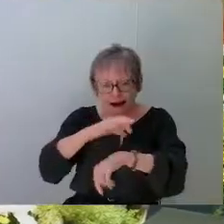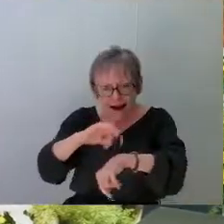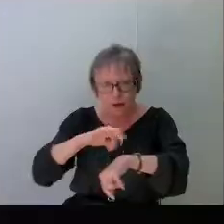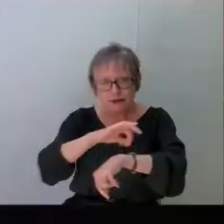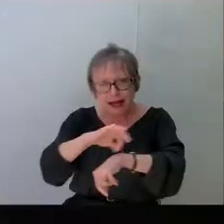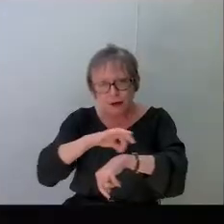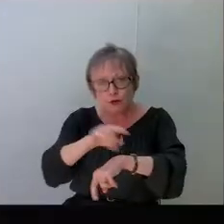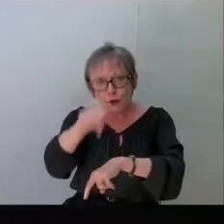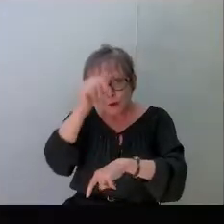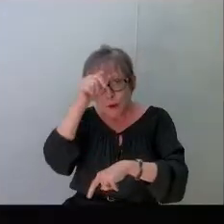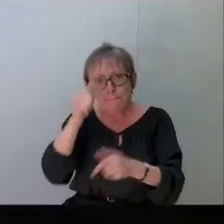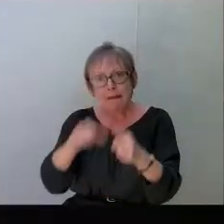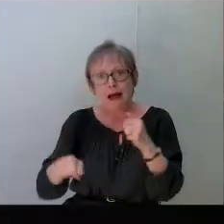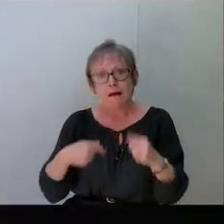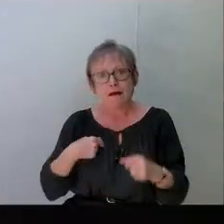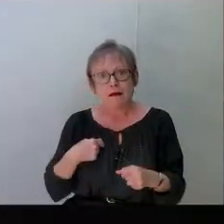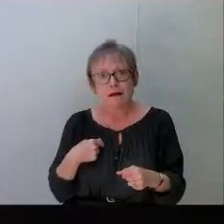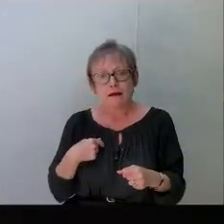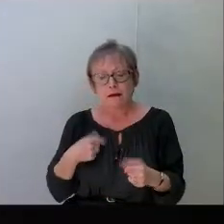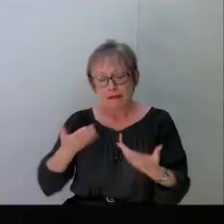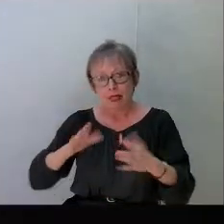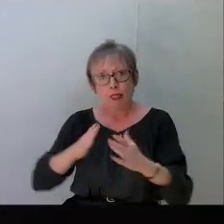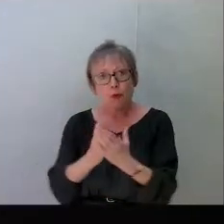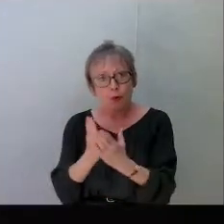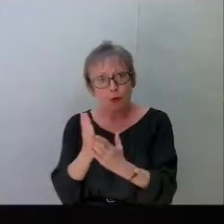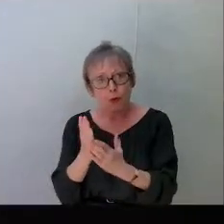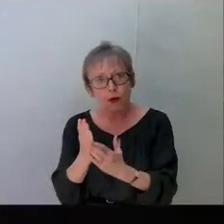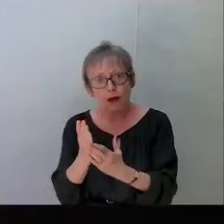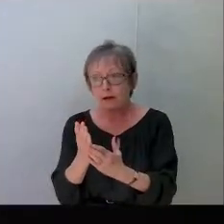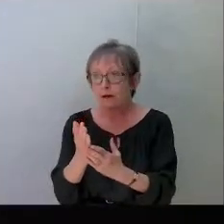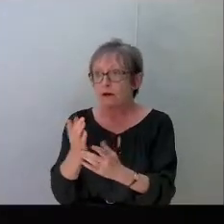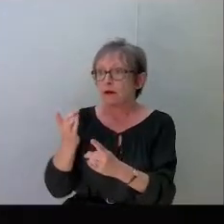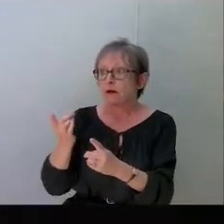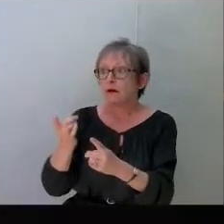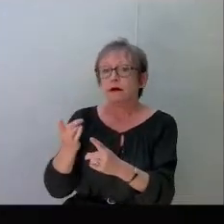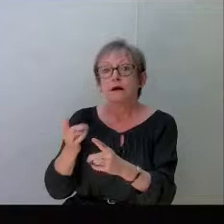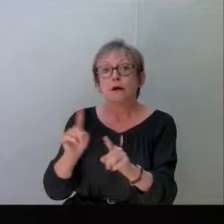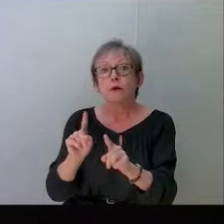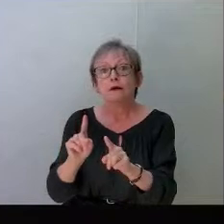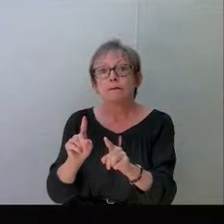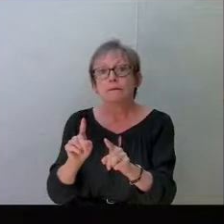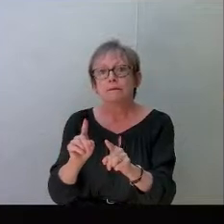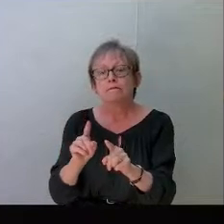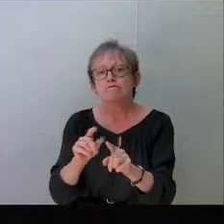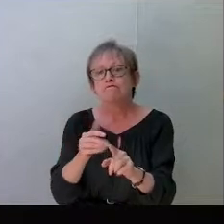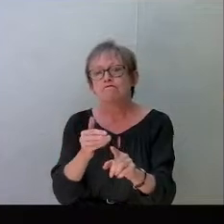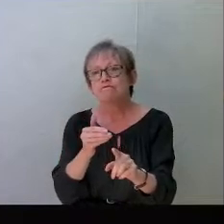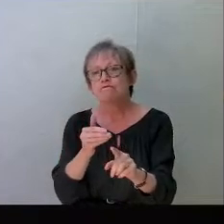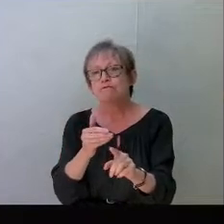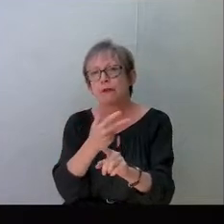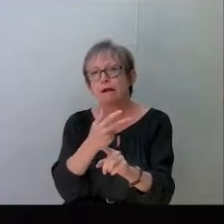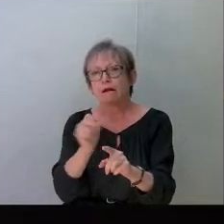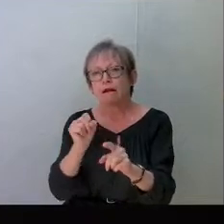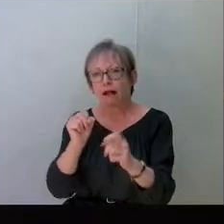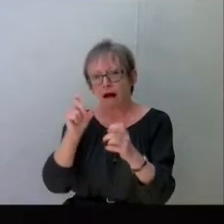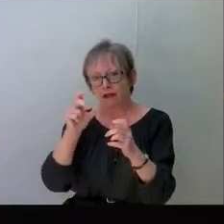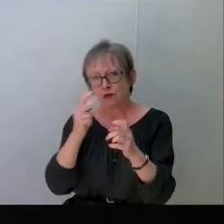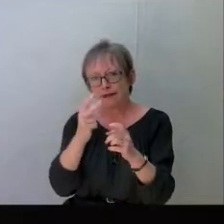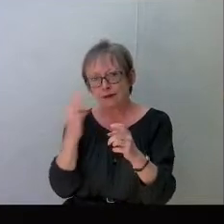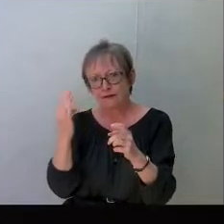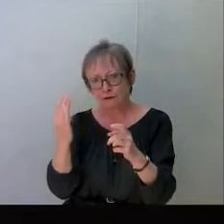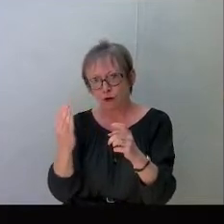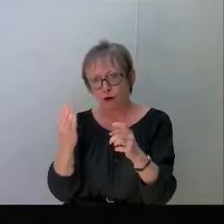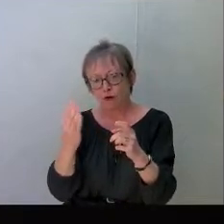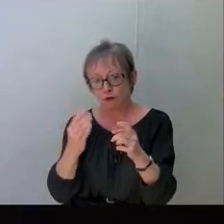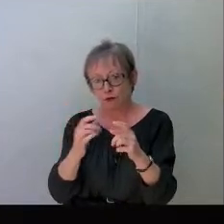know better than I do what you've been through. But what you've had to overcome as a class of 2024 is something